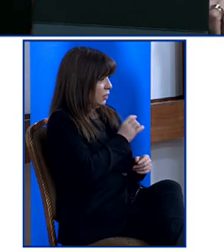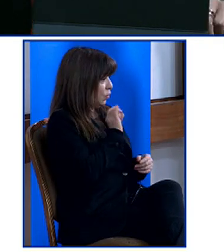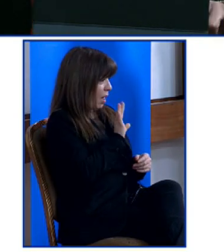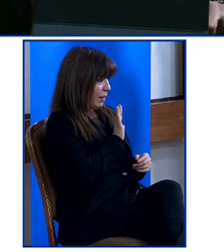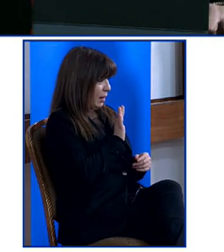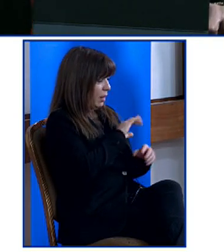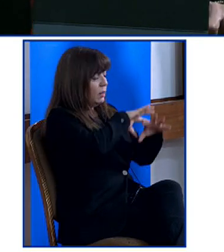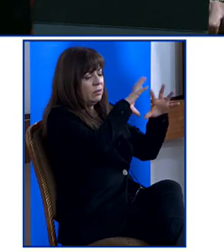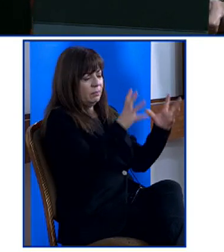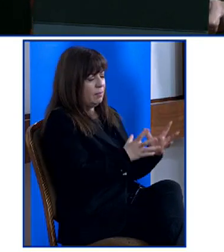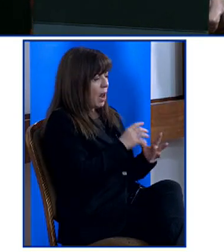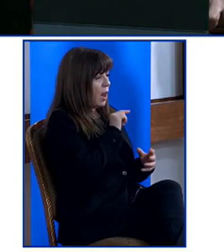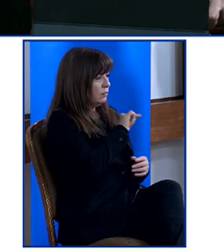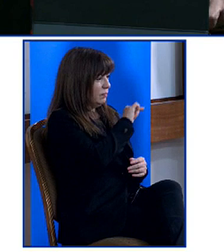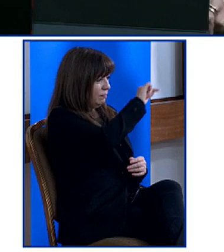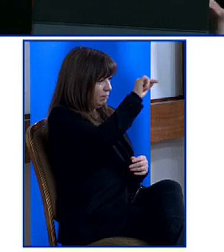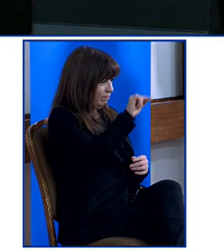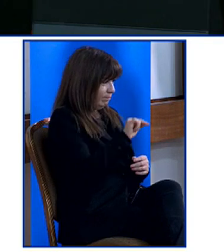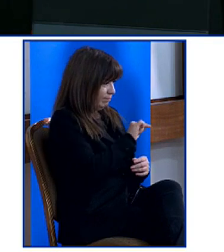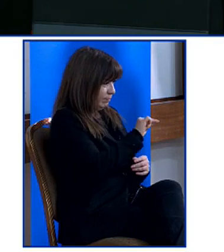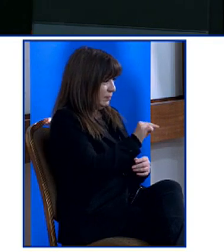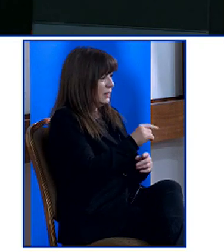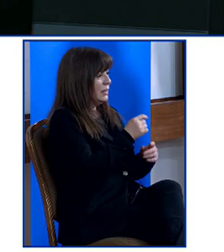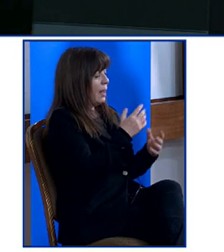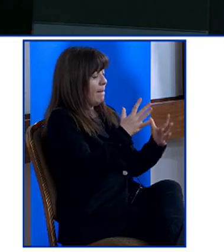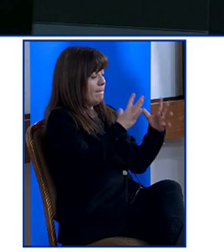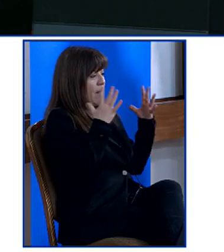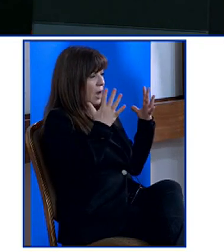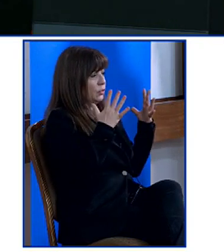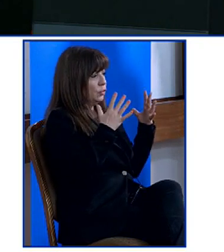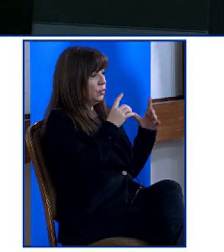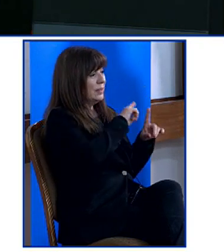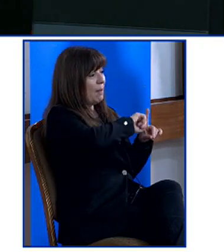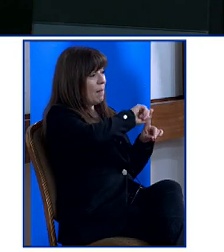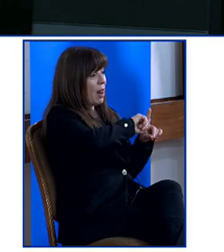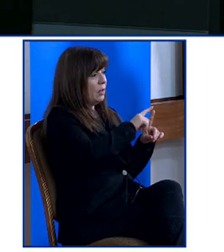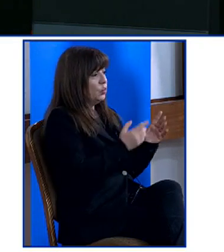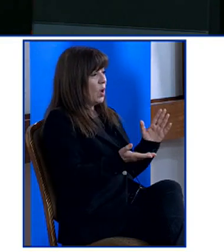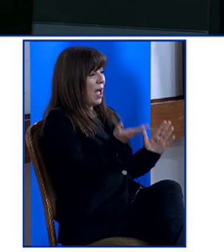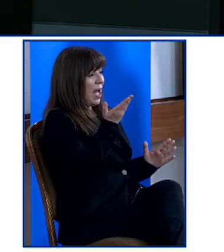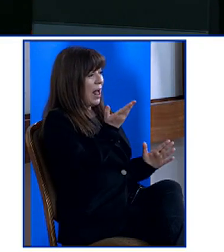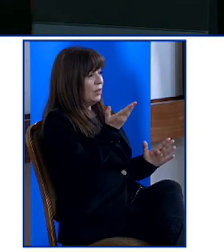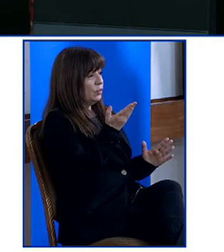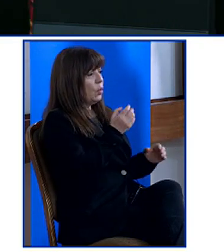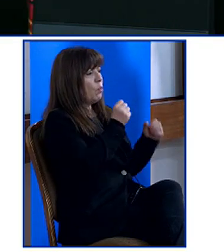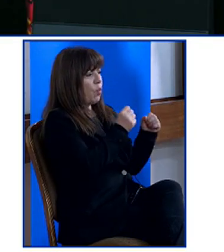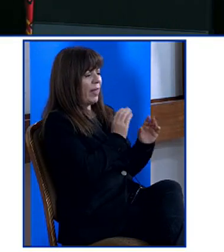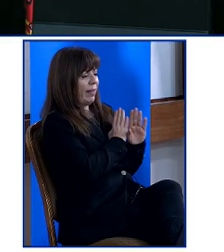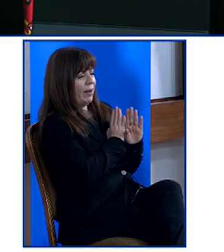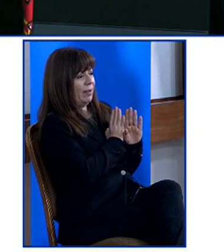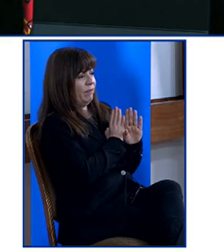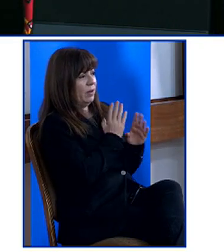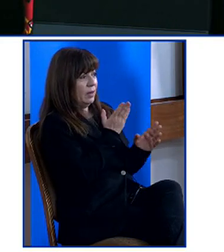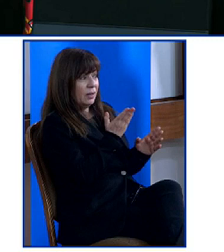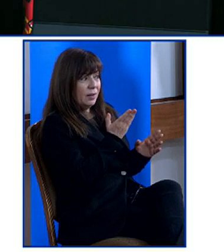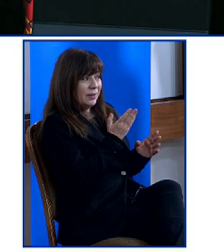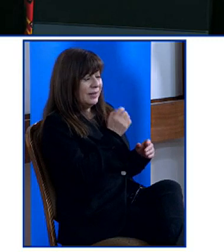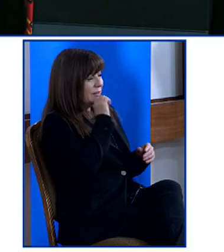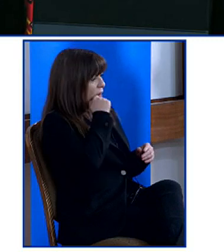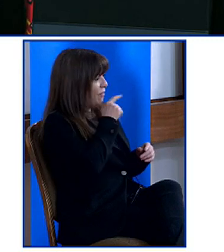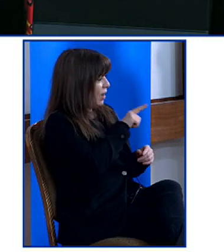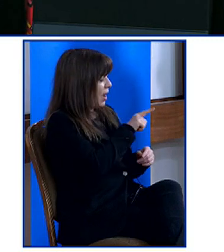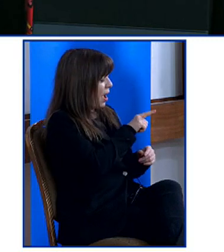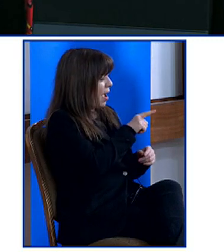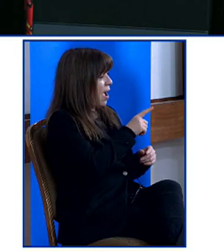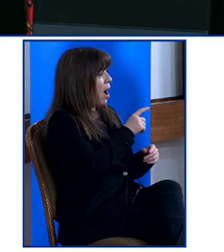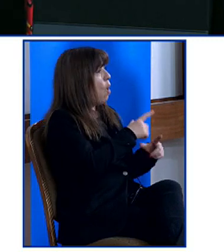Of course, the health impacts of rising temperatures can also be indirect. Rising temperatures and extreme weather affect the quality of